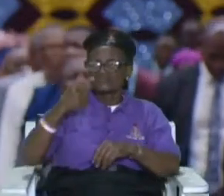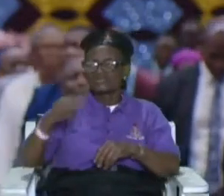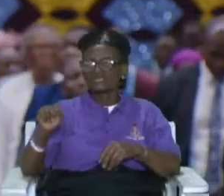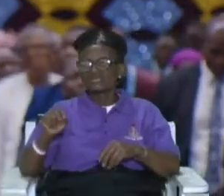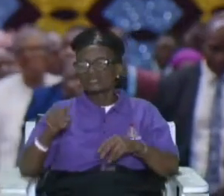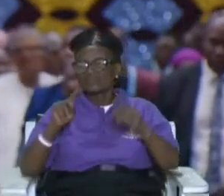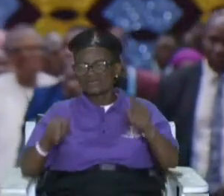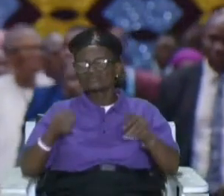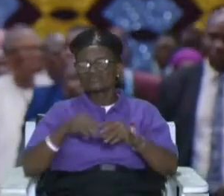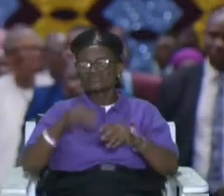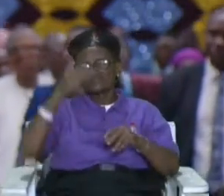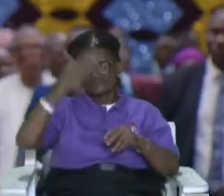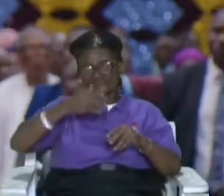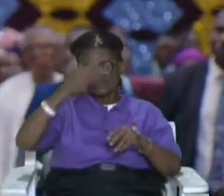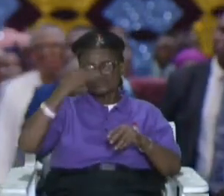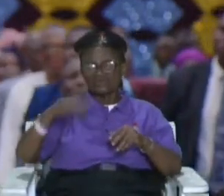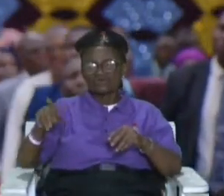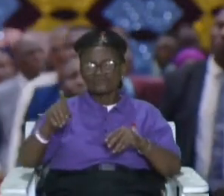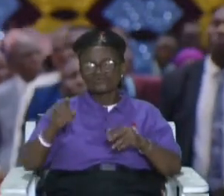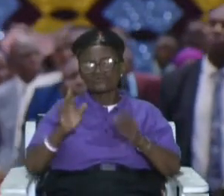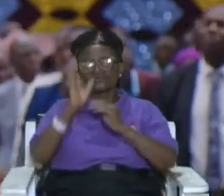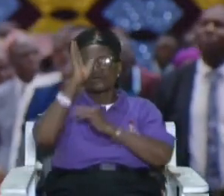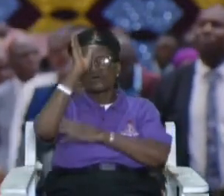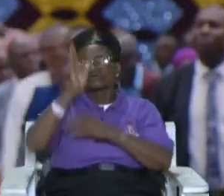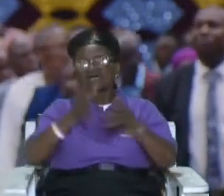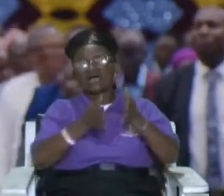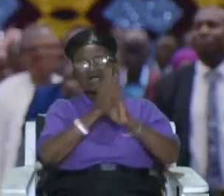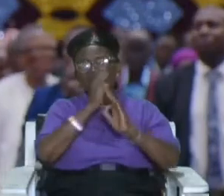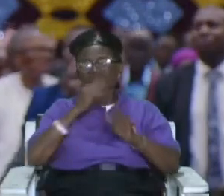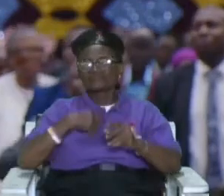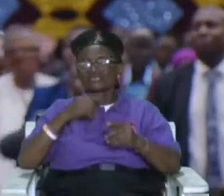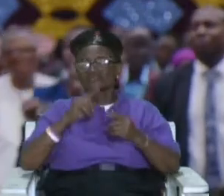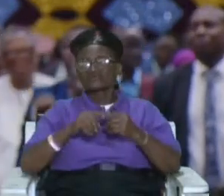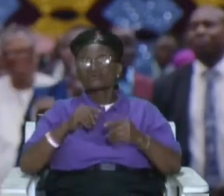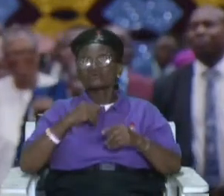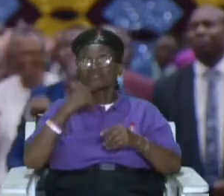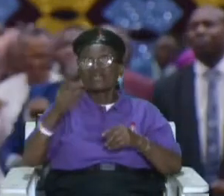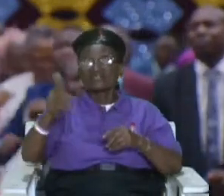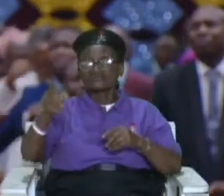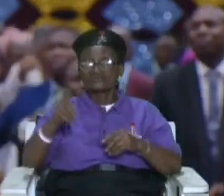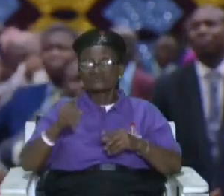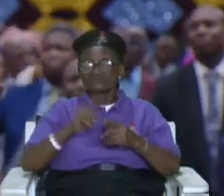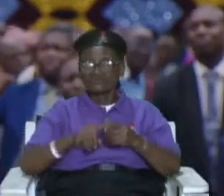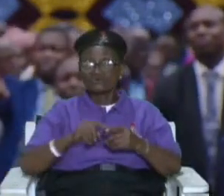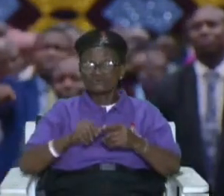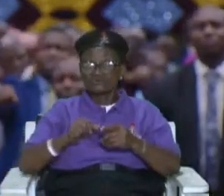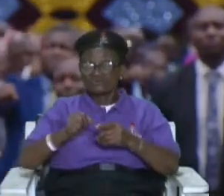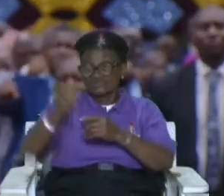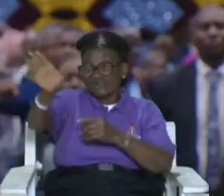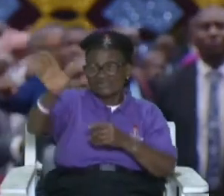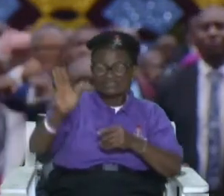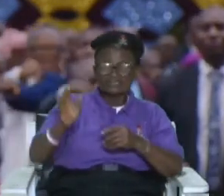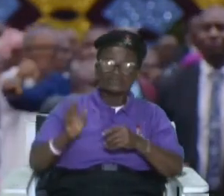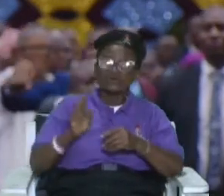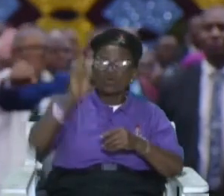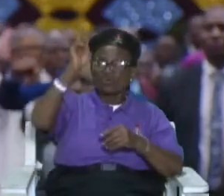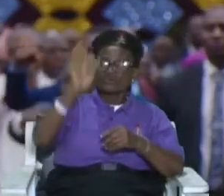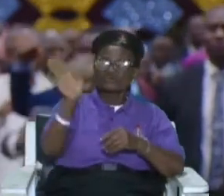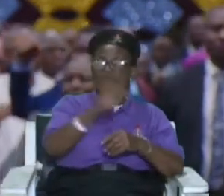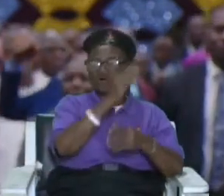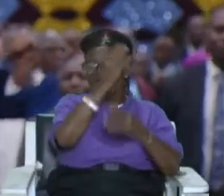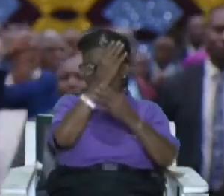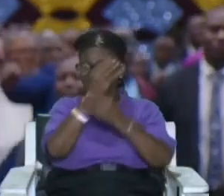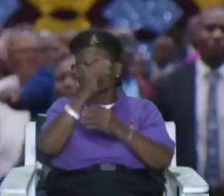Lord asked me to tell you to stretch forth your hand by force and say,